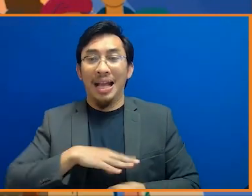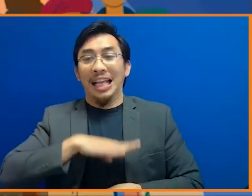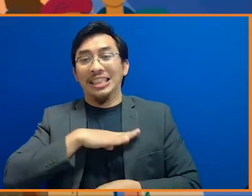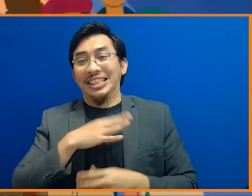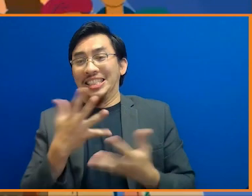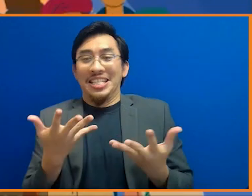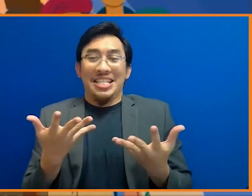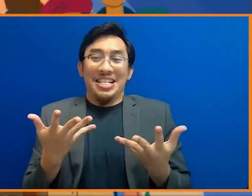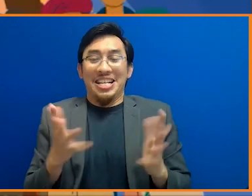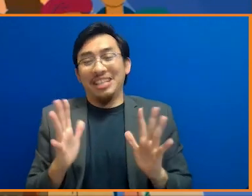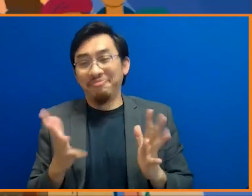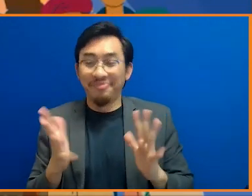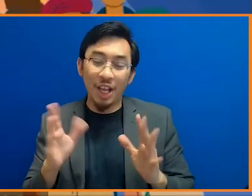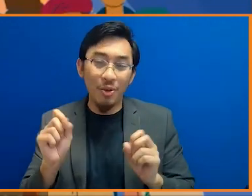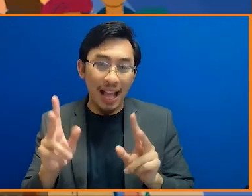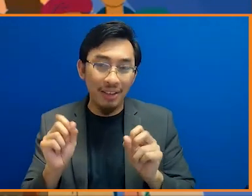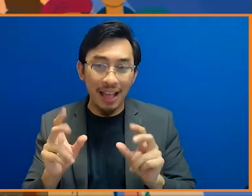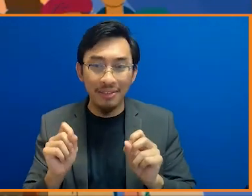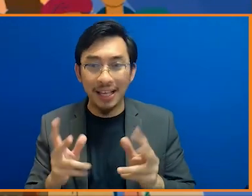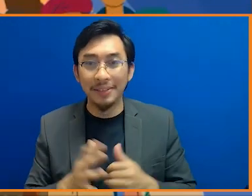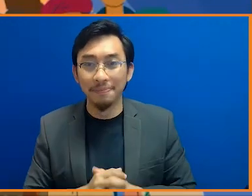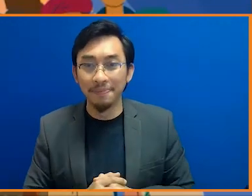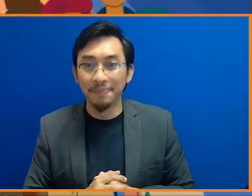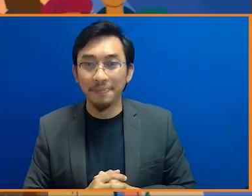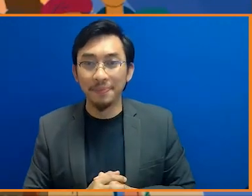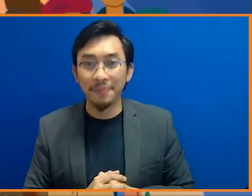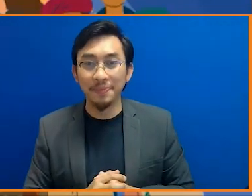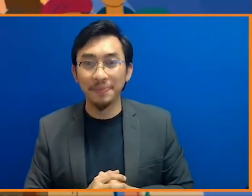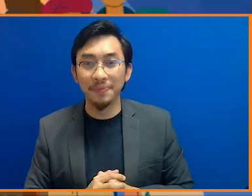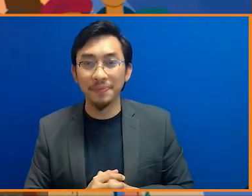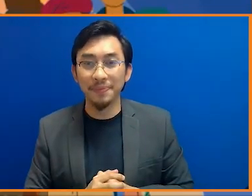way. Okay. So